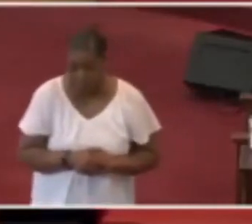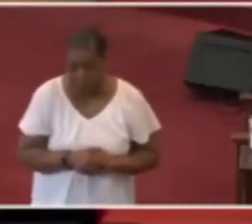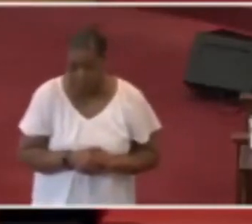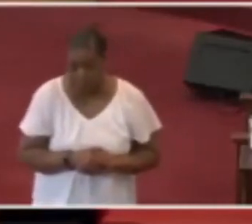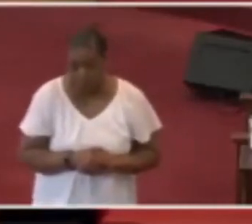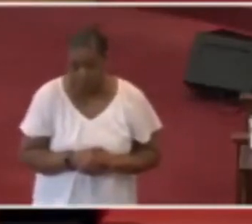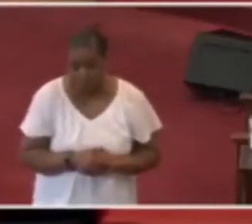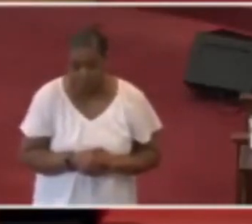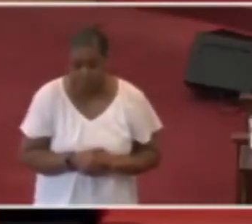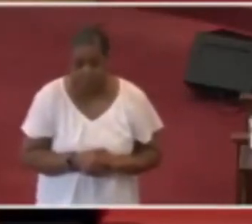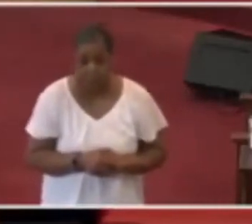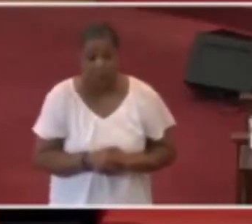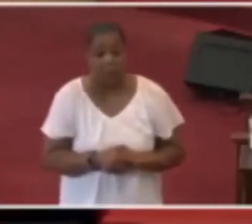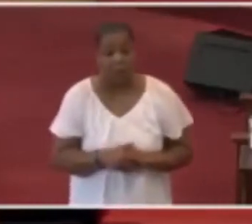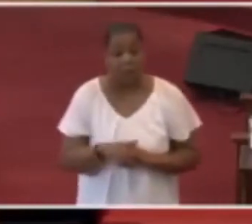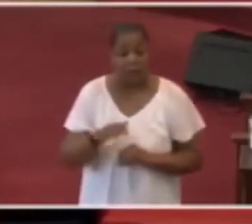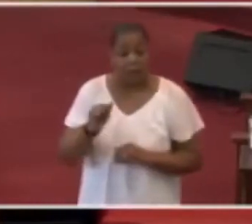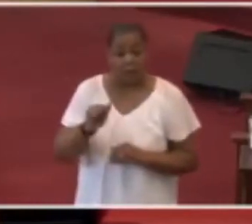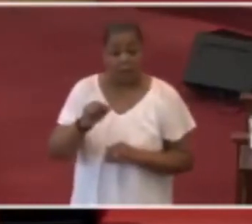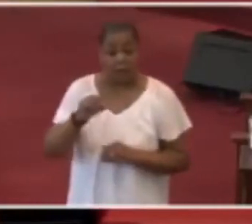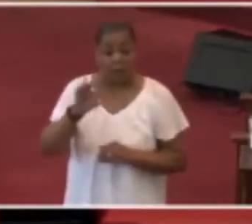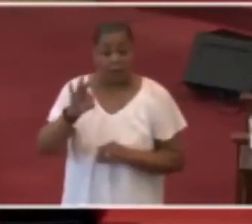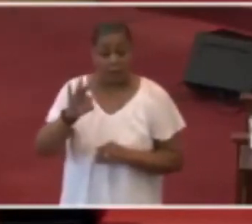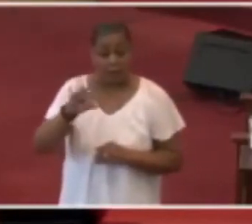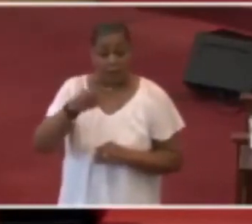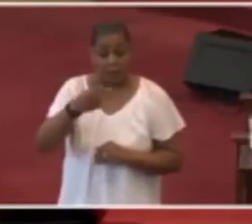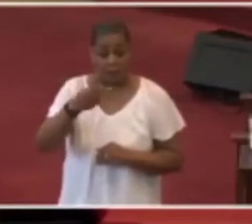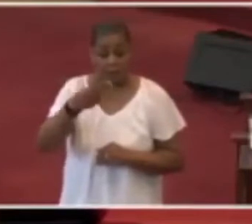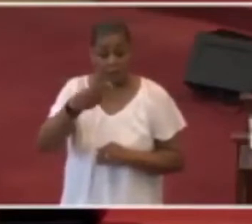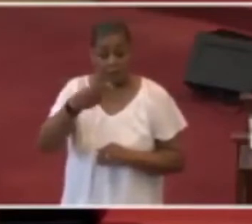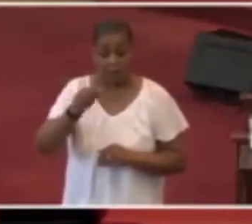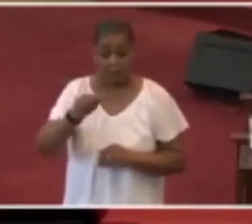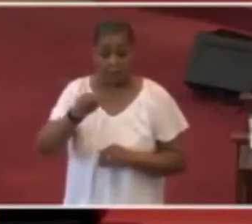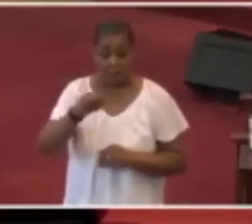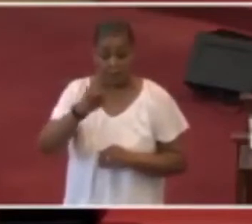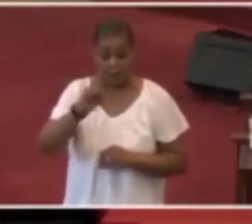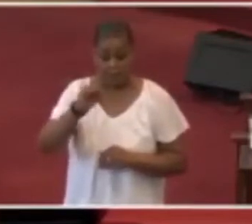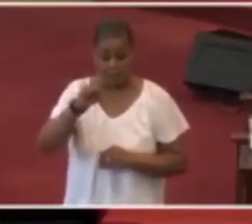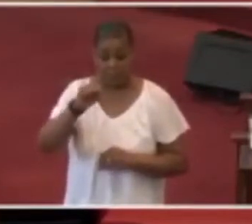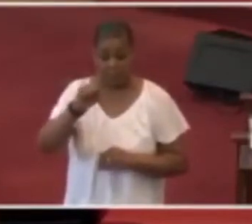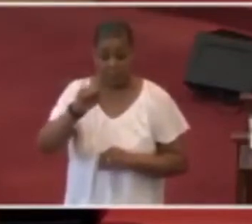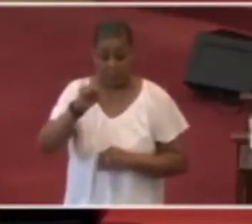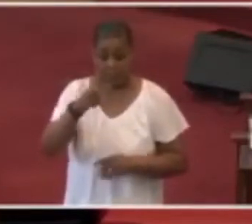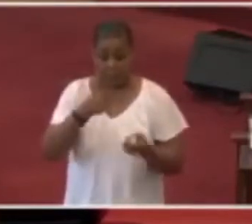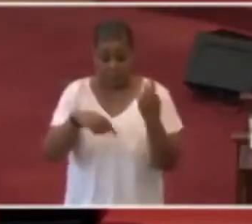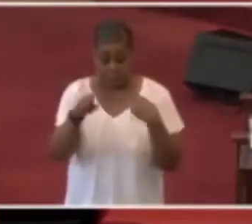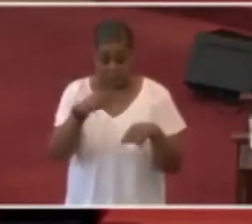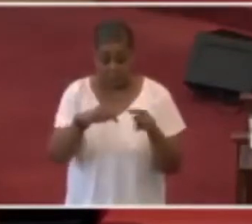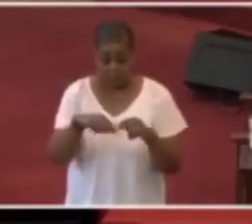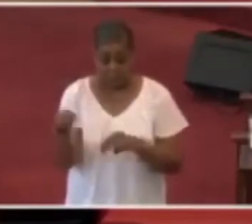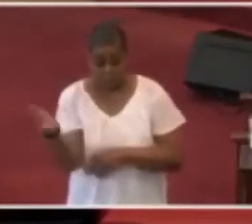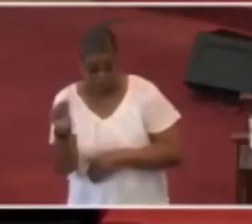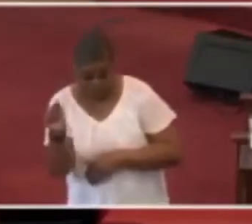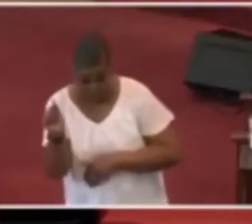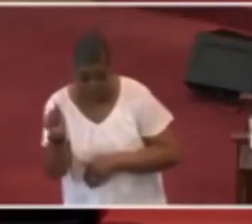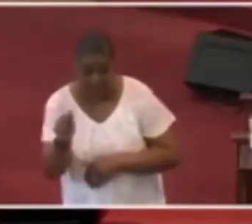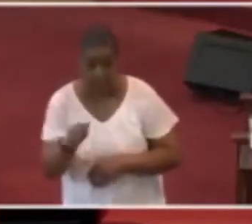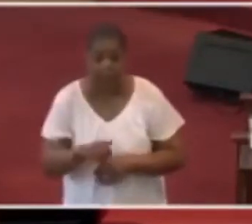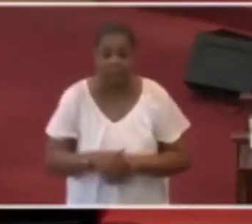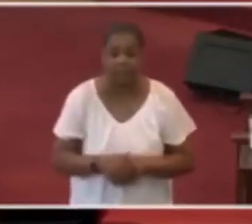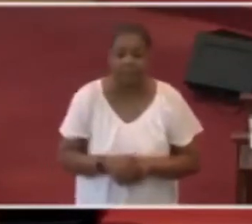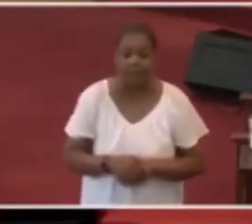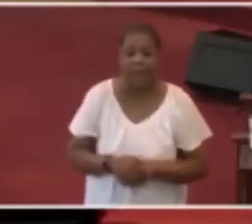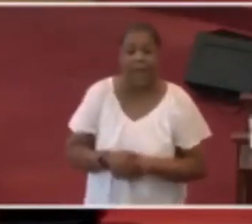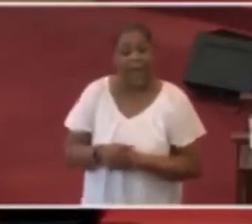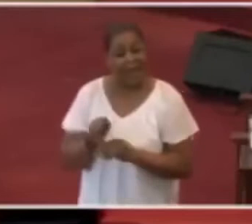what to do in Afghanistan. And it crosses all the way over to the deeply personal decisions that will